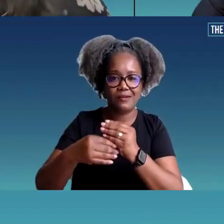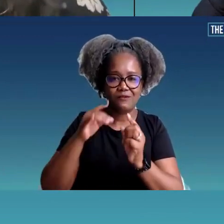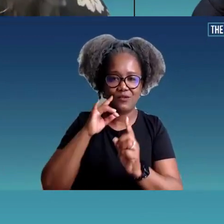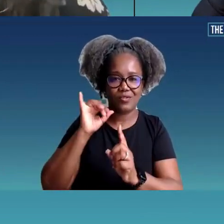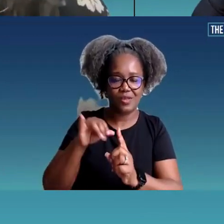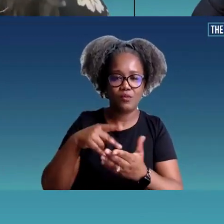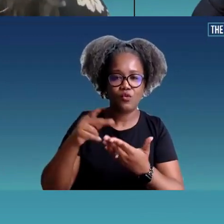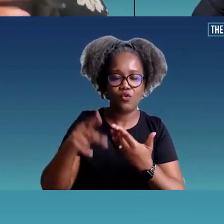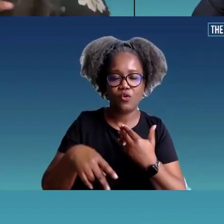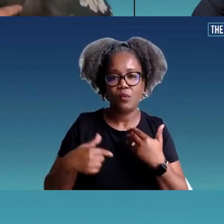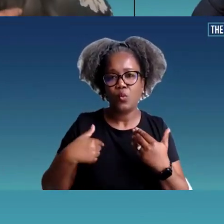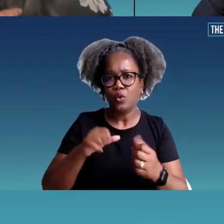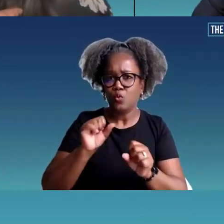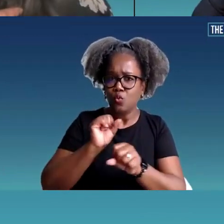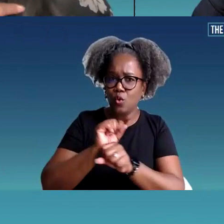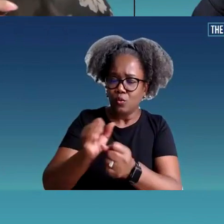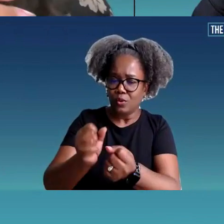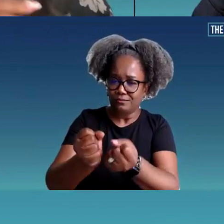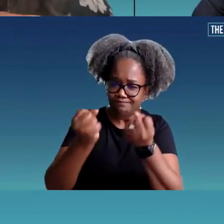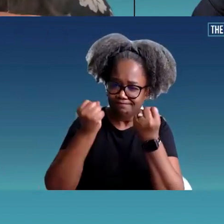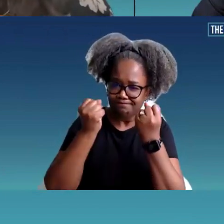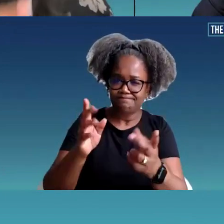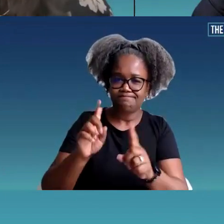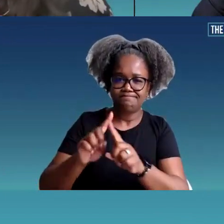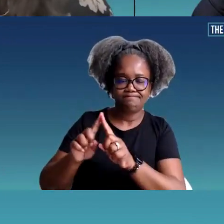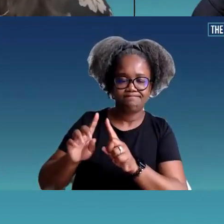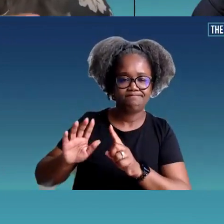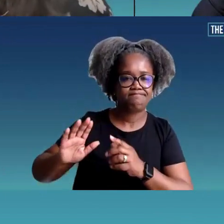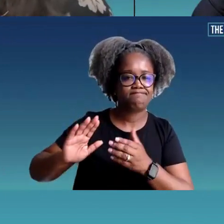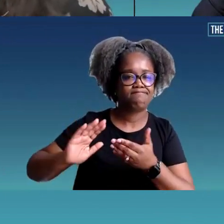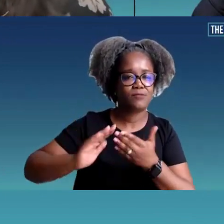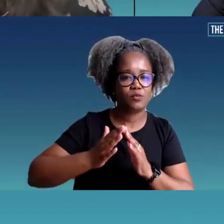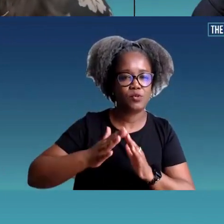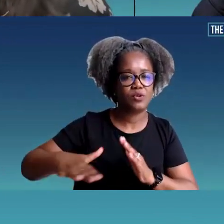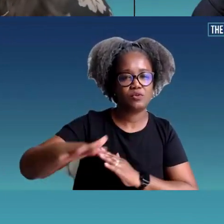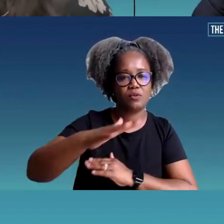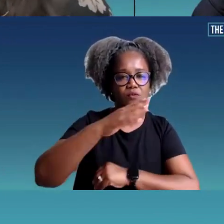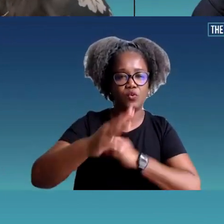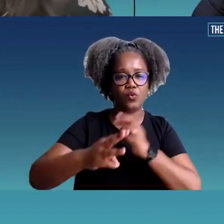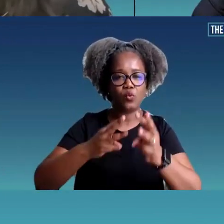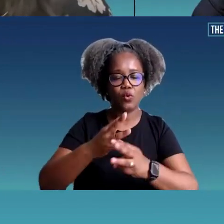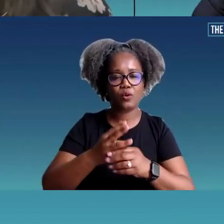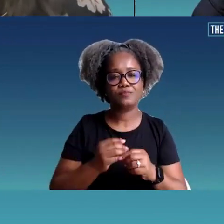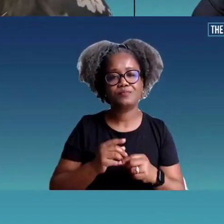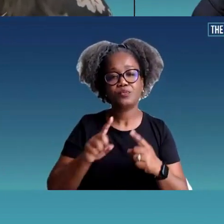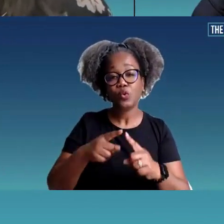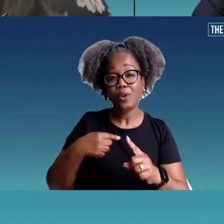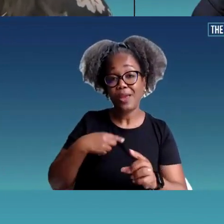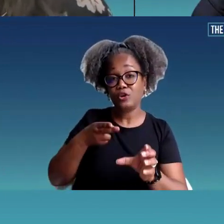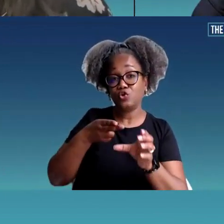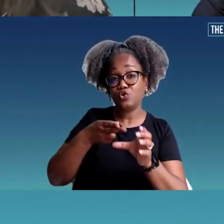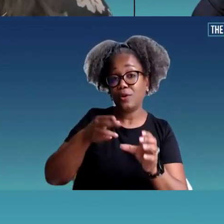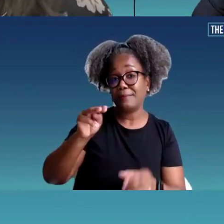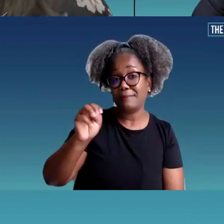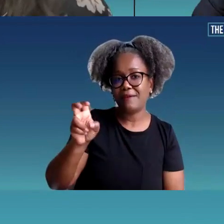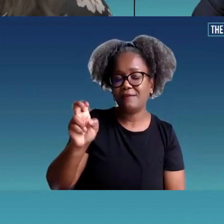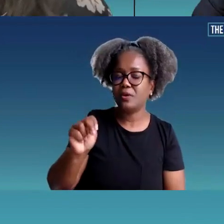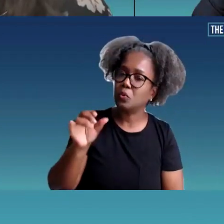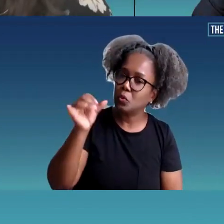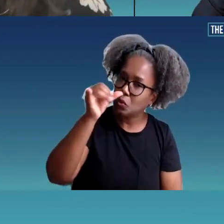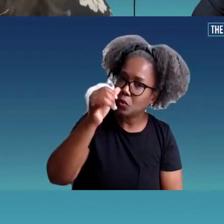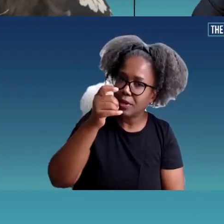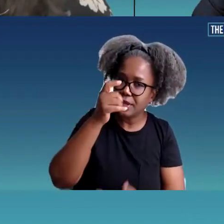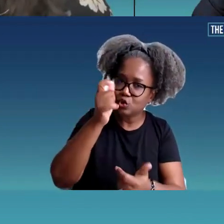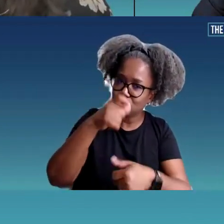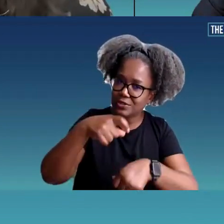world. When I joined Maven, it was an interesting time in our society. This was at the very beginning of